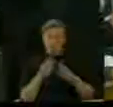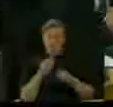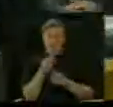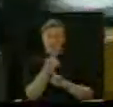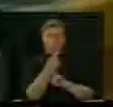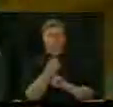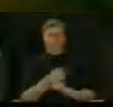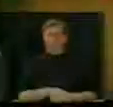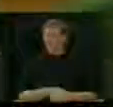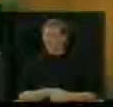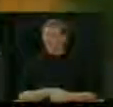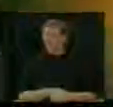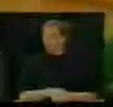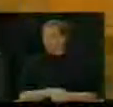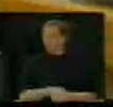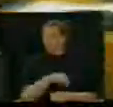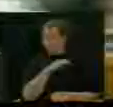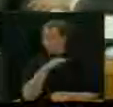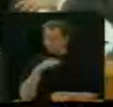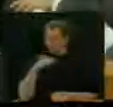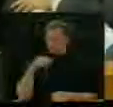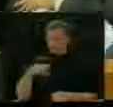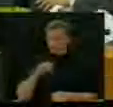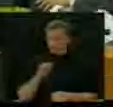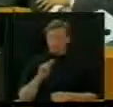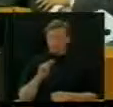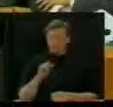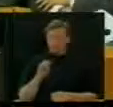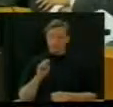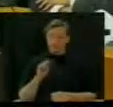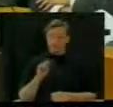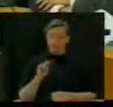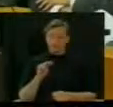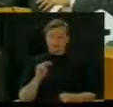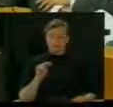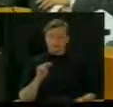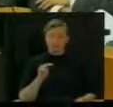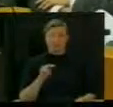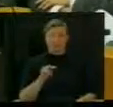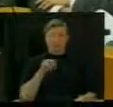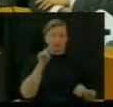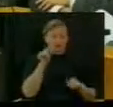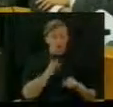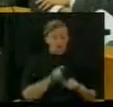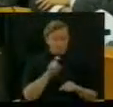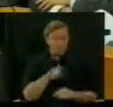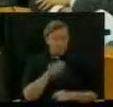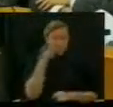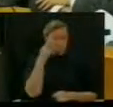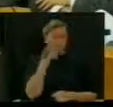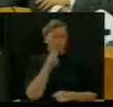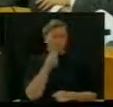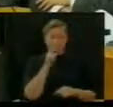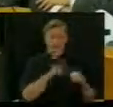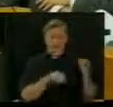to be done until the audit's done. Okay, Commissioner Pinkston. Well, I'm just going to have to go along